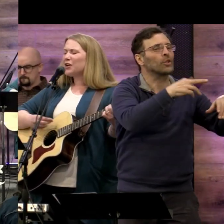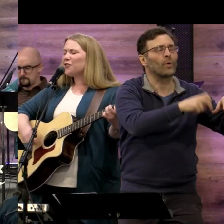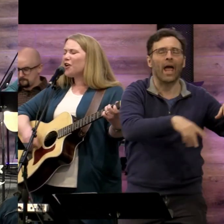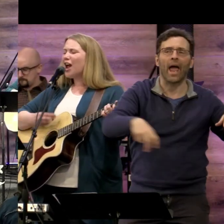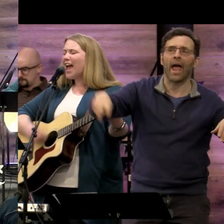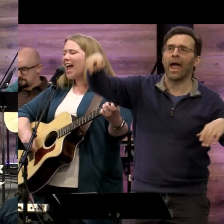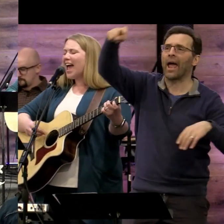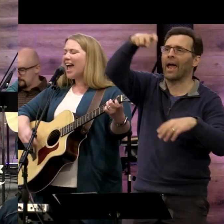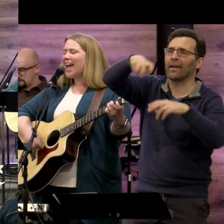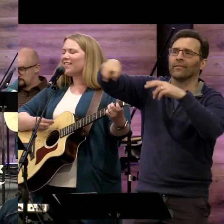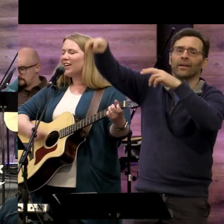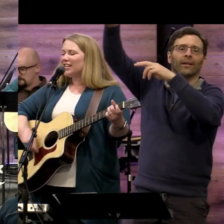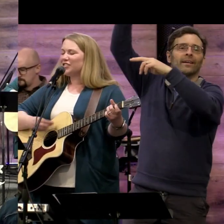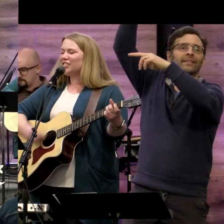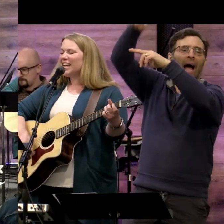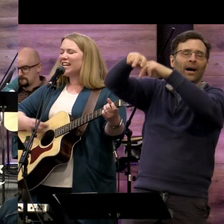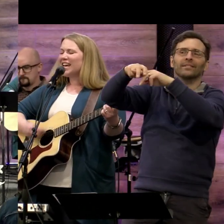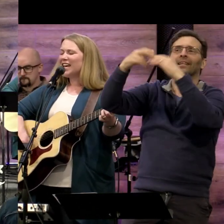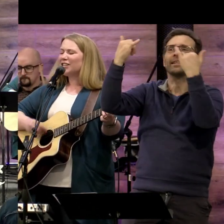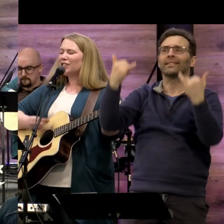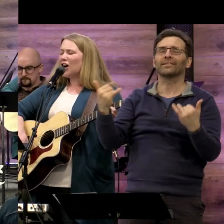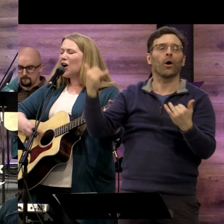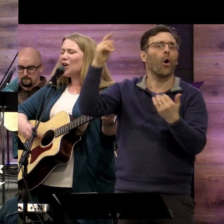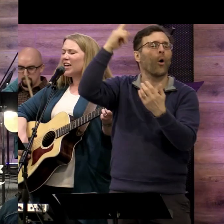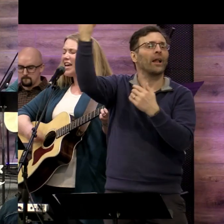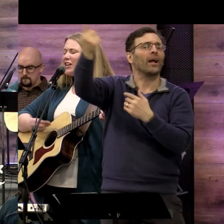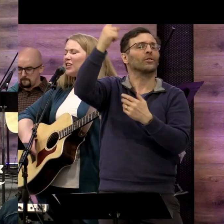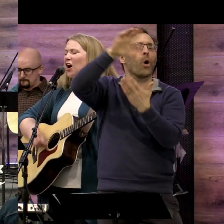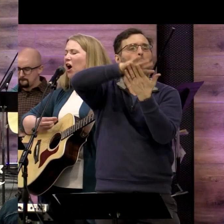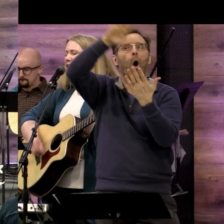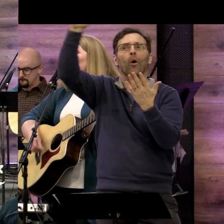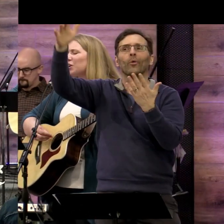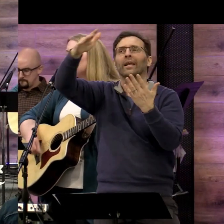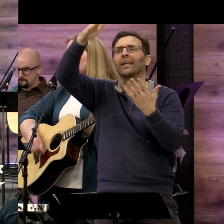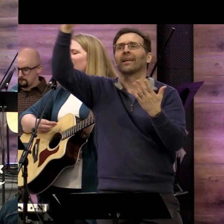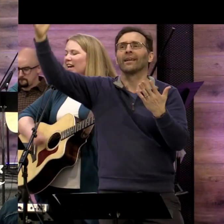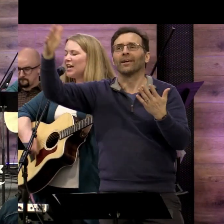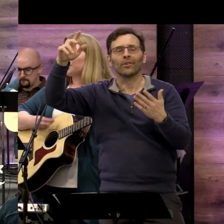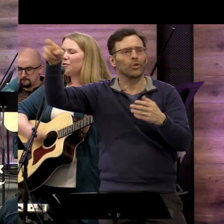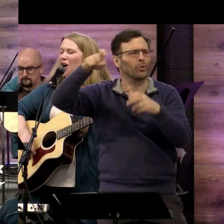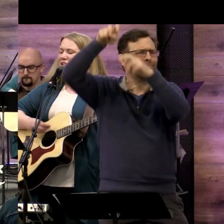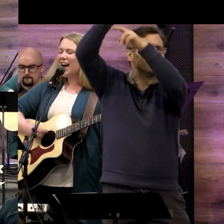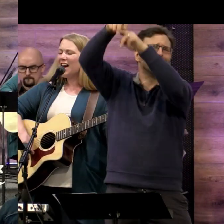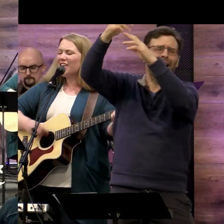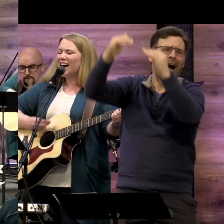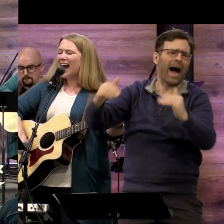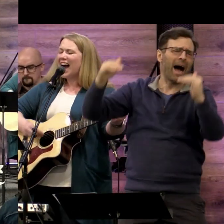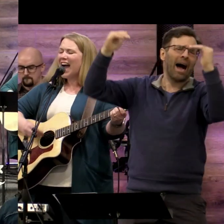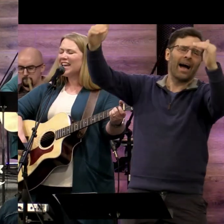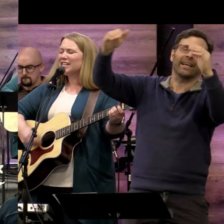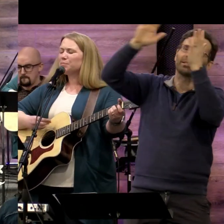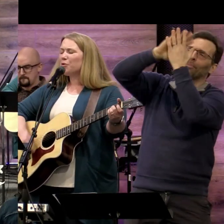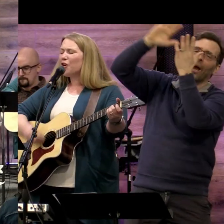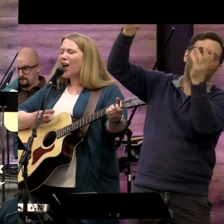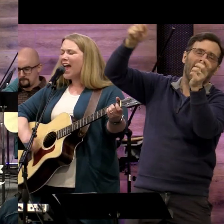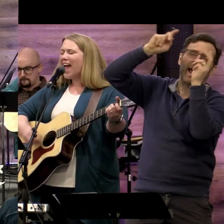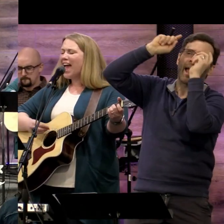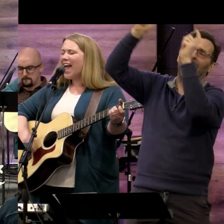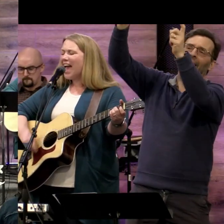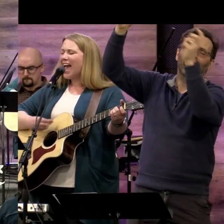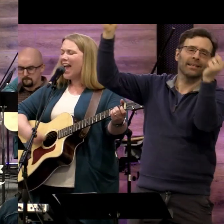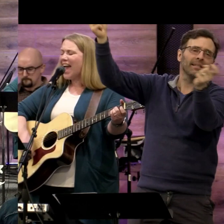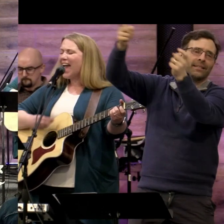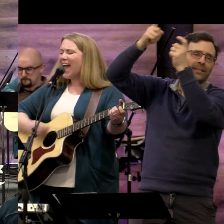empty grave. Seated alone in glory, enthroned on the highest